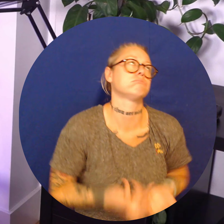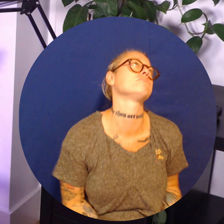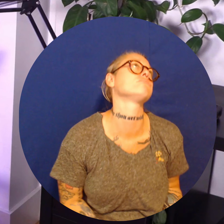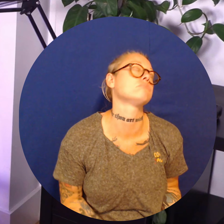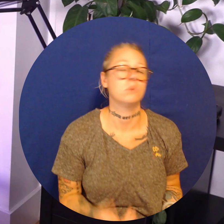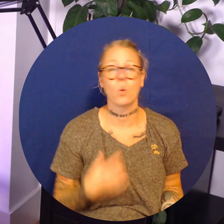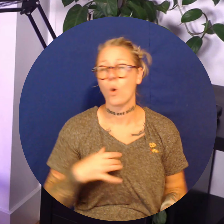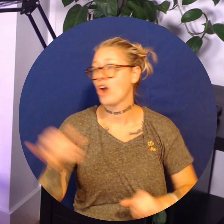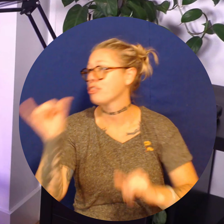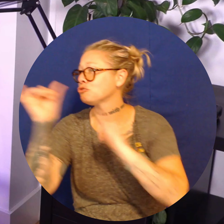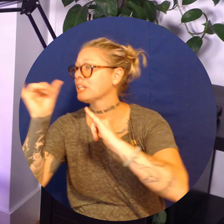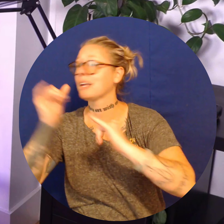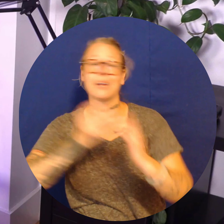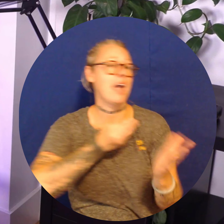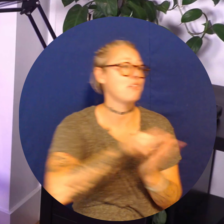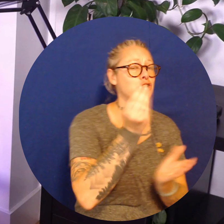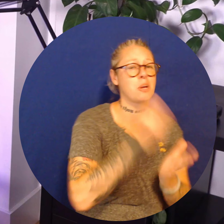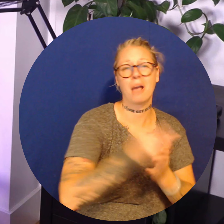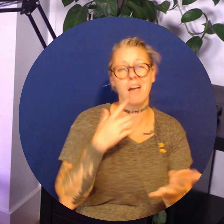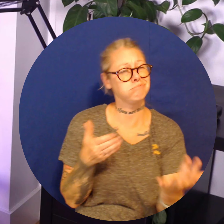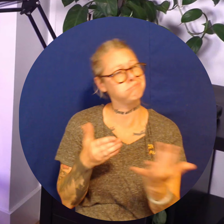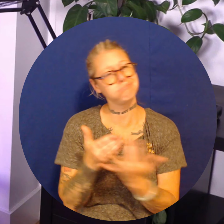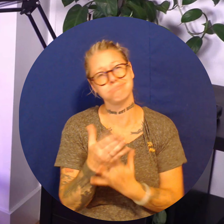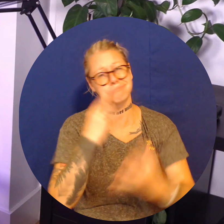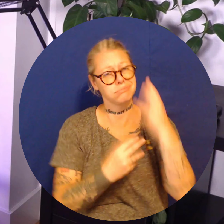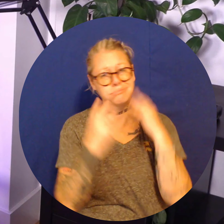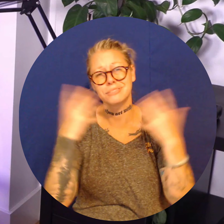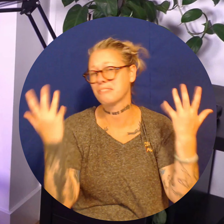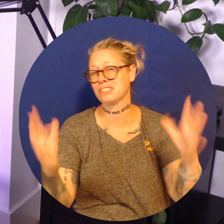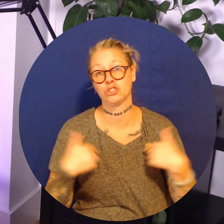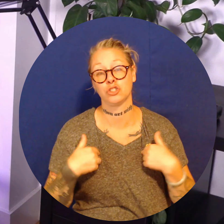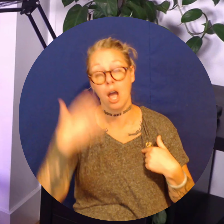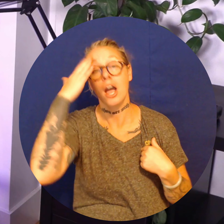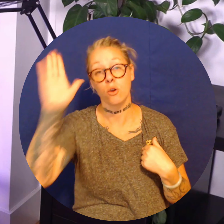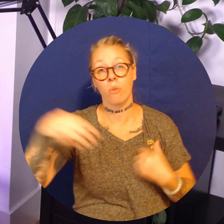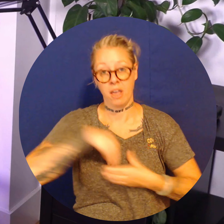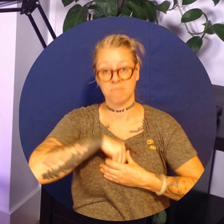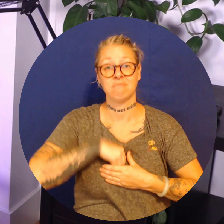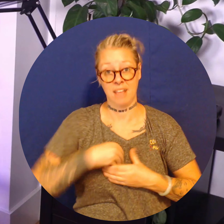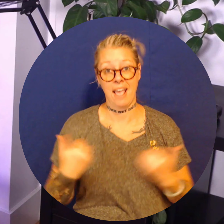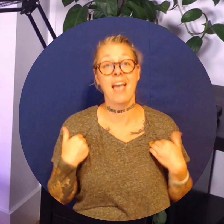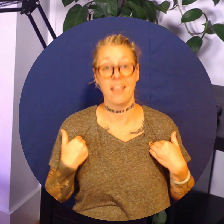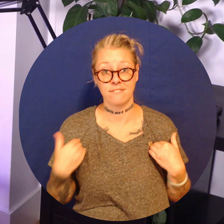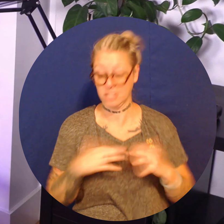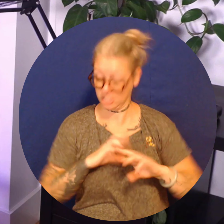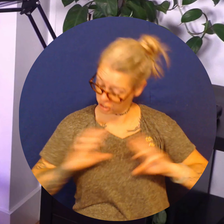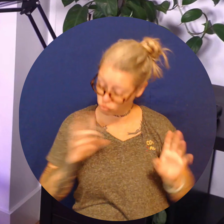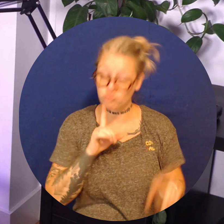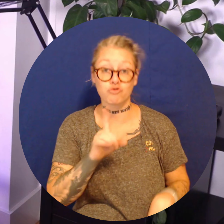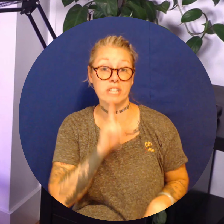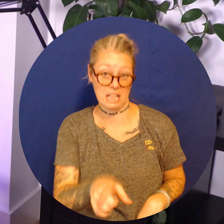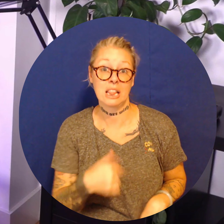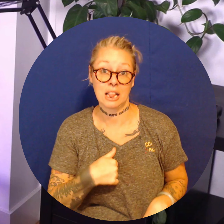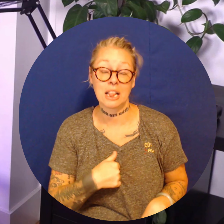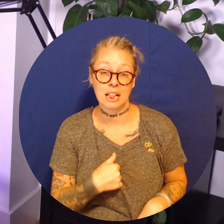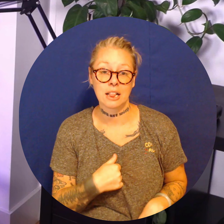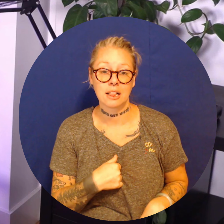drinking and the shopping like i've gone through it so like i know that it's there and it's very real and